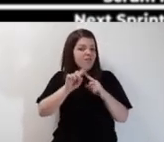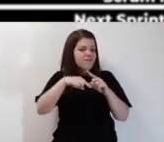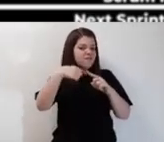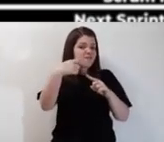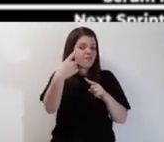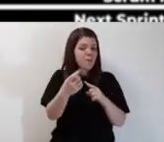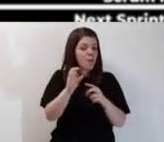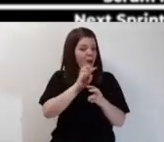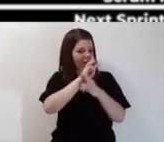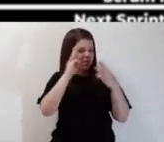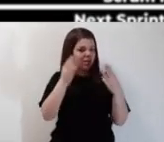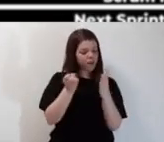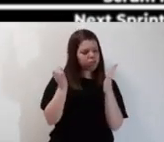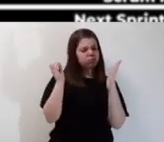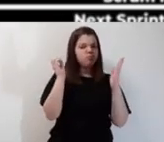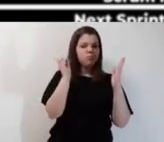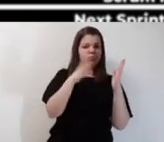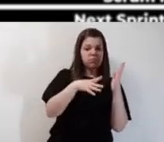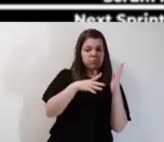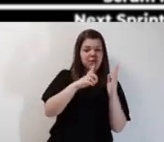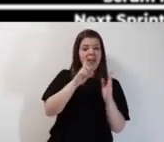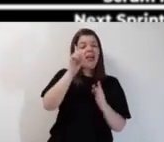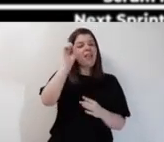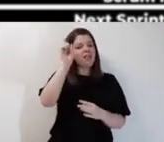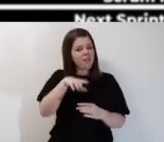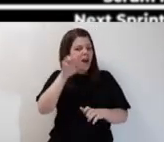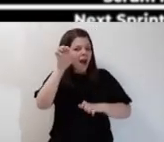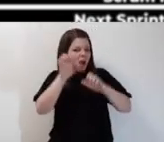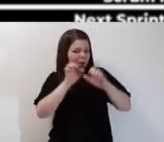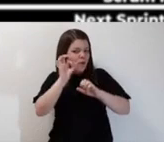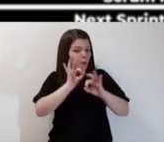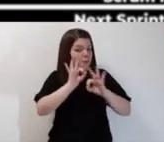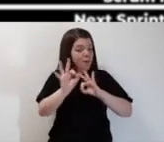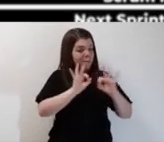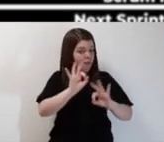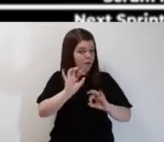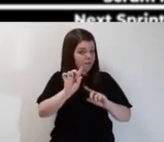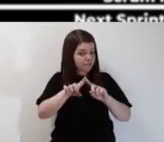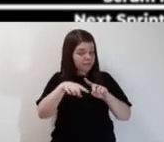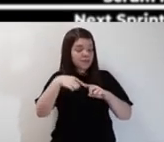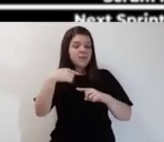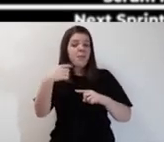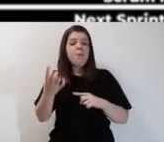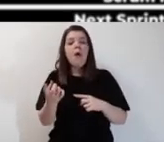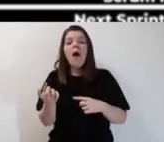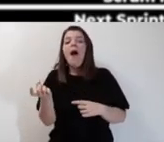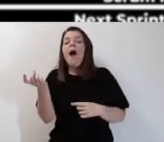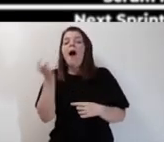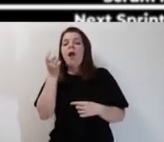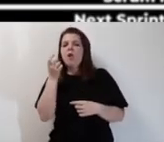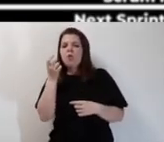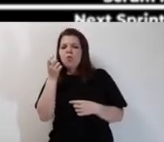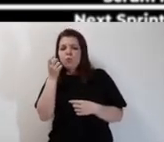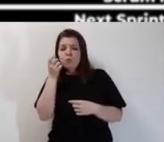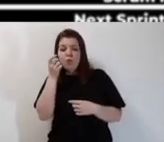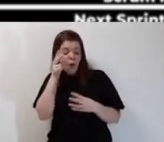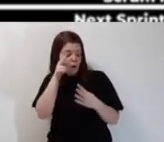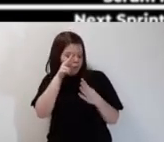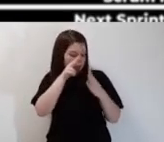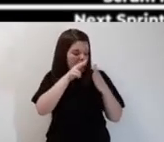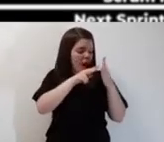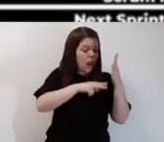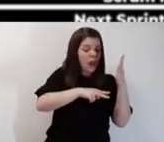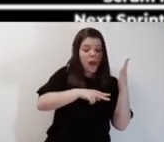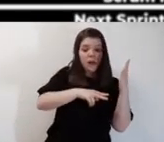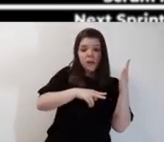see that the teacher is in charge of doing the task and putting them into the in the